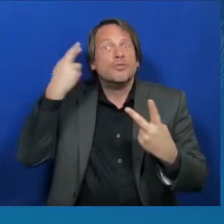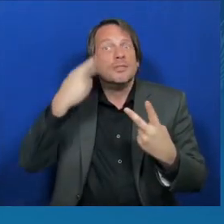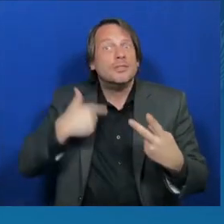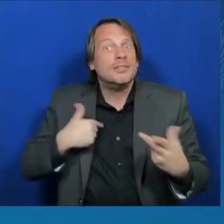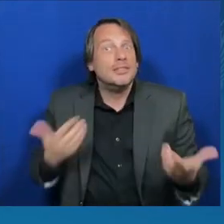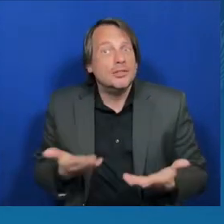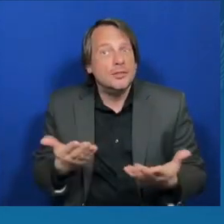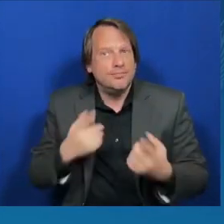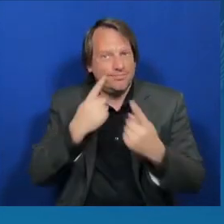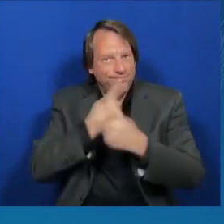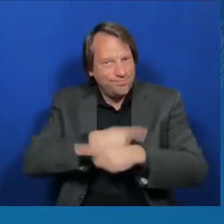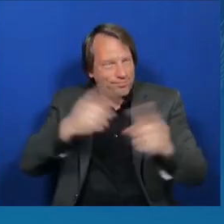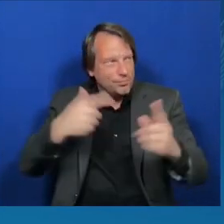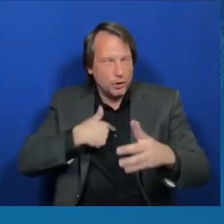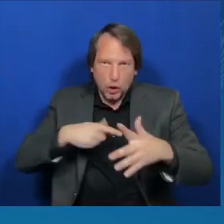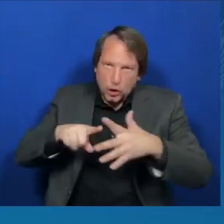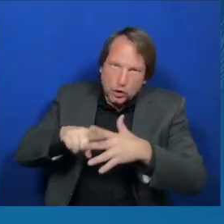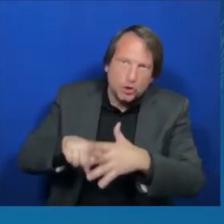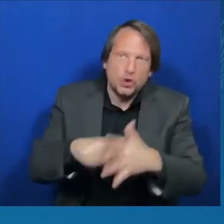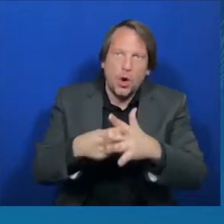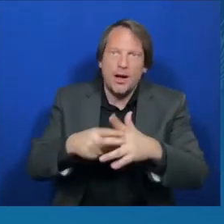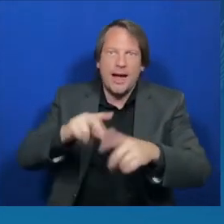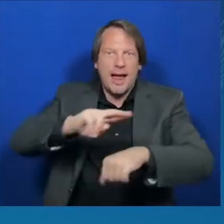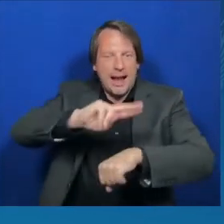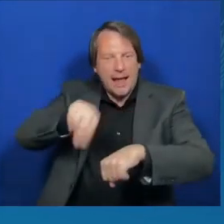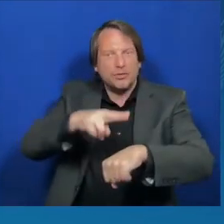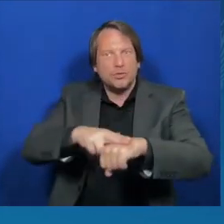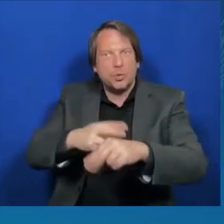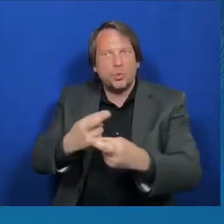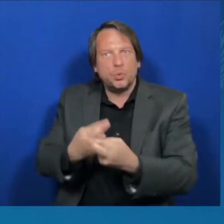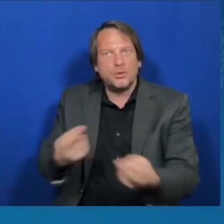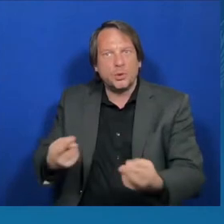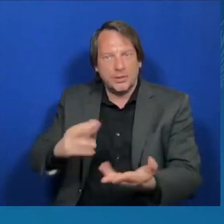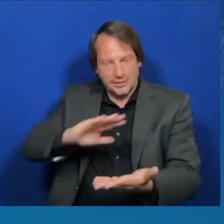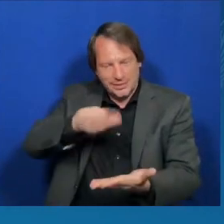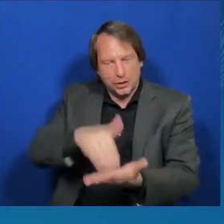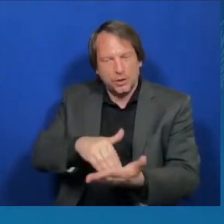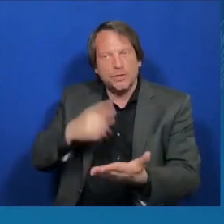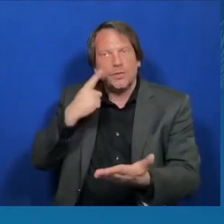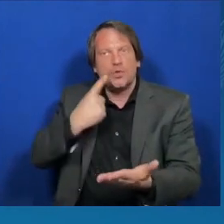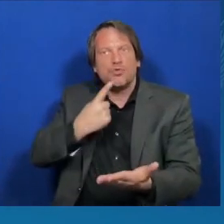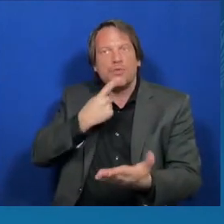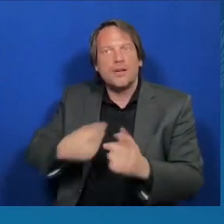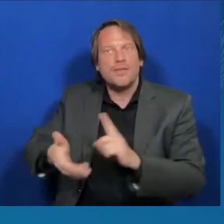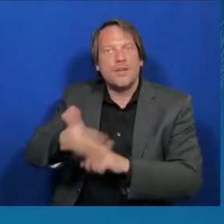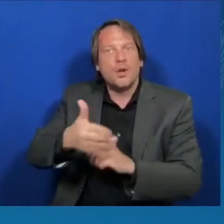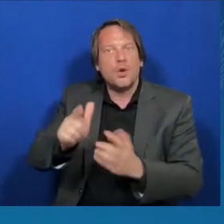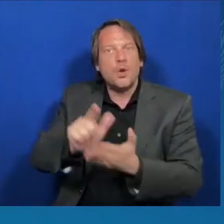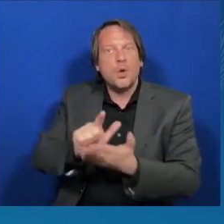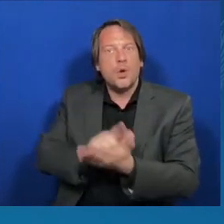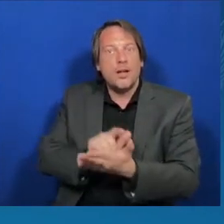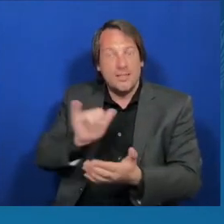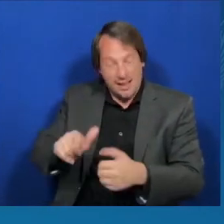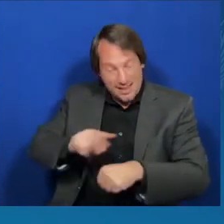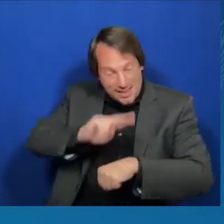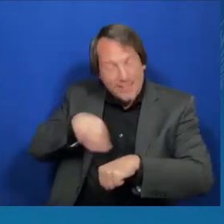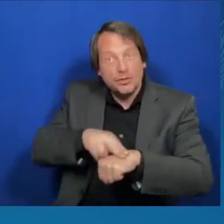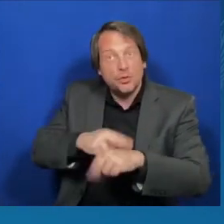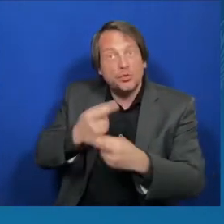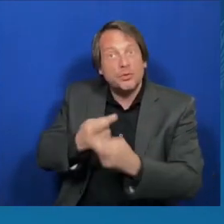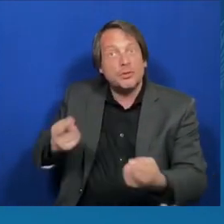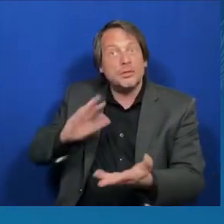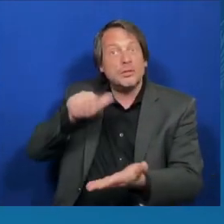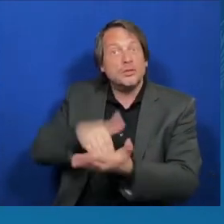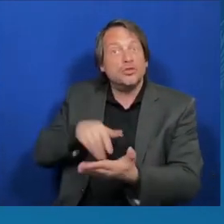Resource Center will be a place where we will, through that, provide for training for local leaders on how